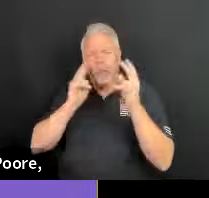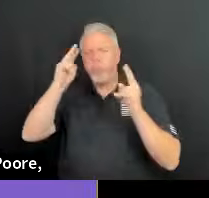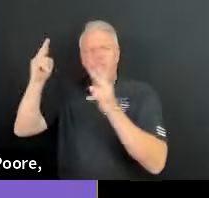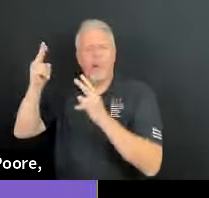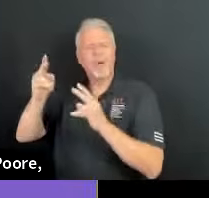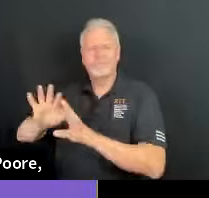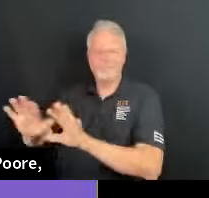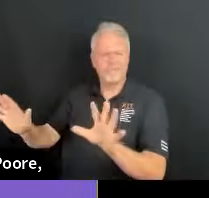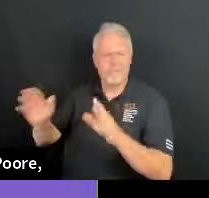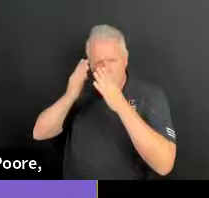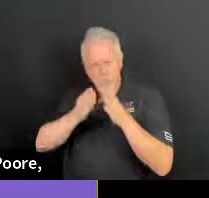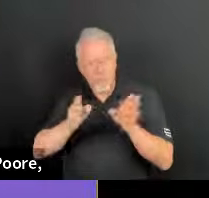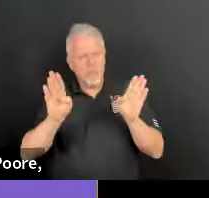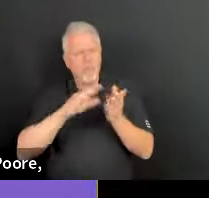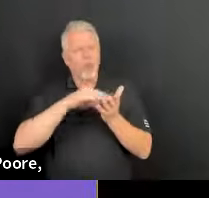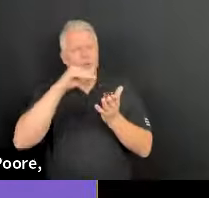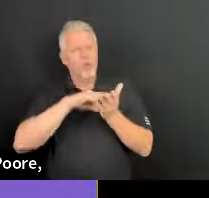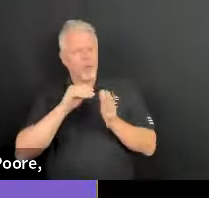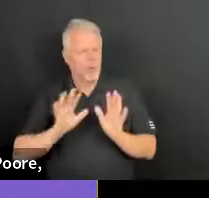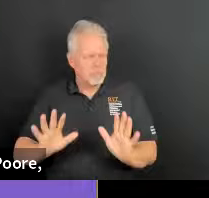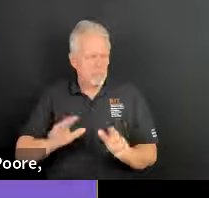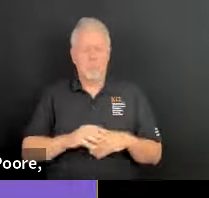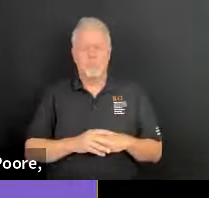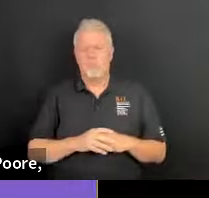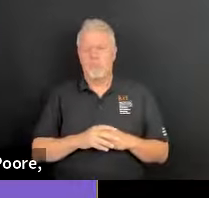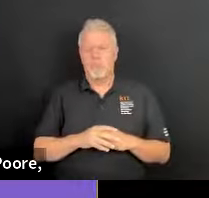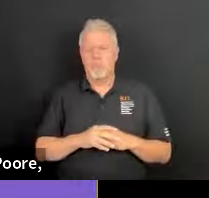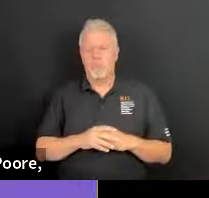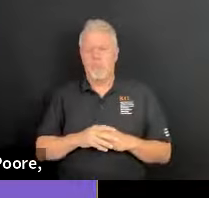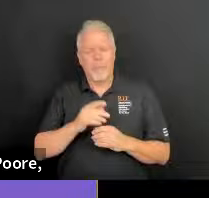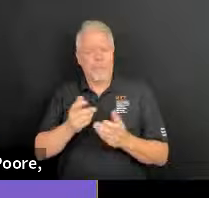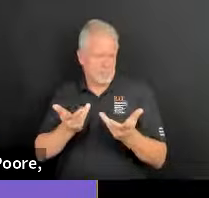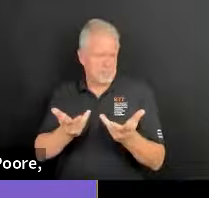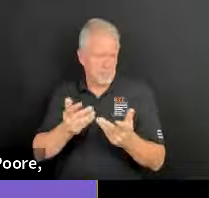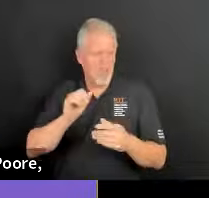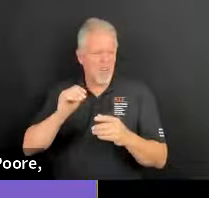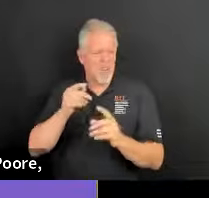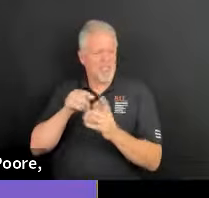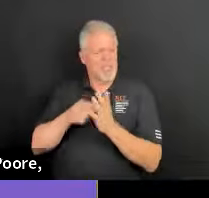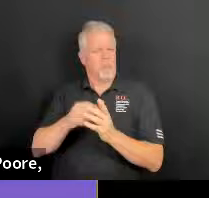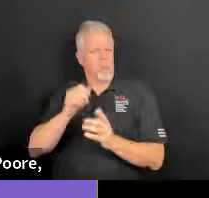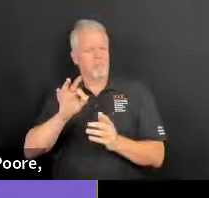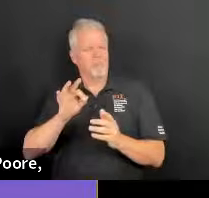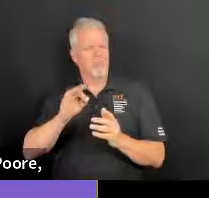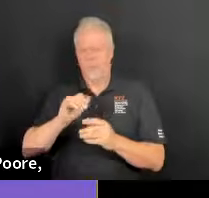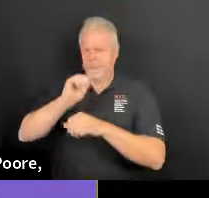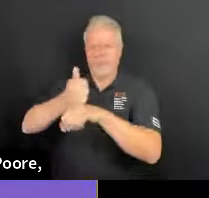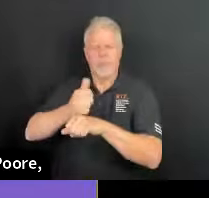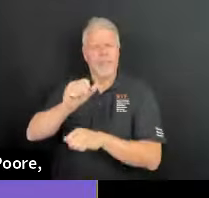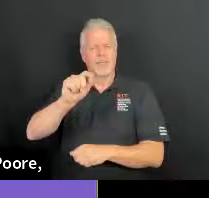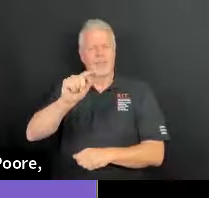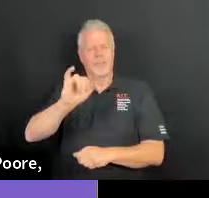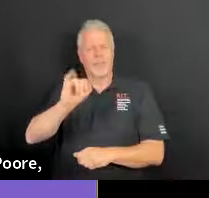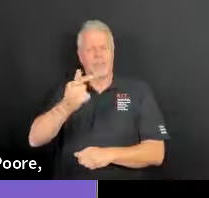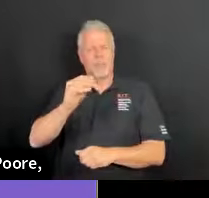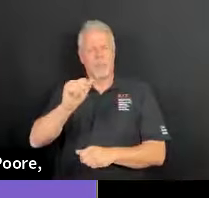general. I mean, during COVID and the pandemic, there were so many things that were not shared with the deaf community. We didn't have the